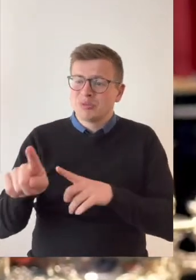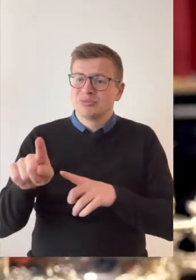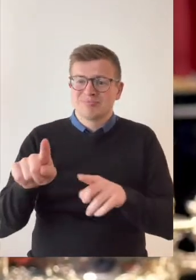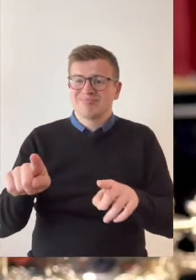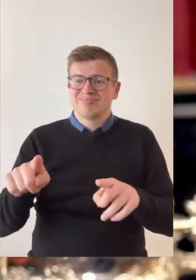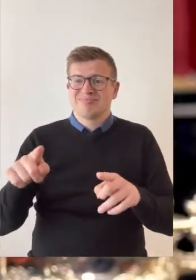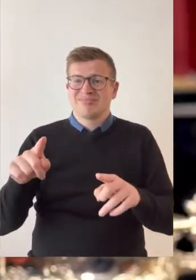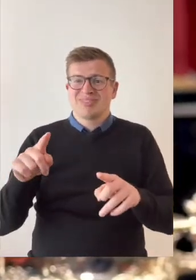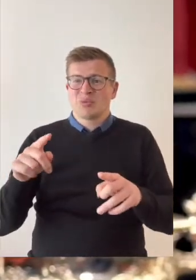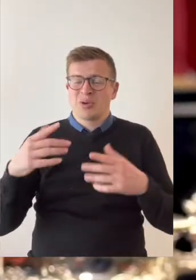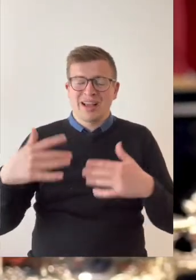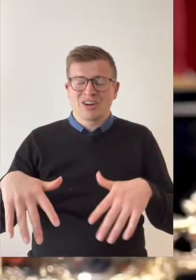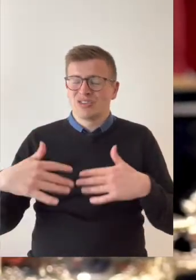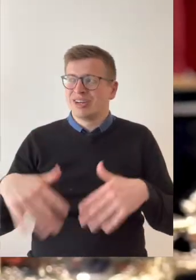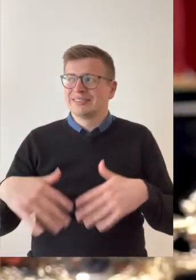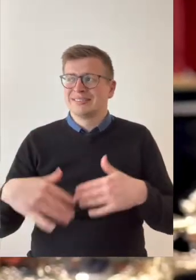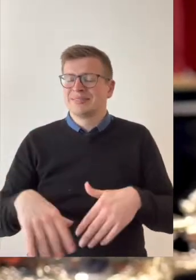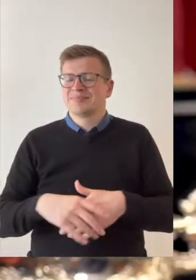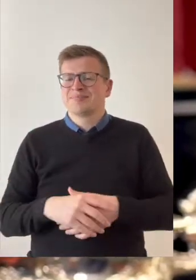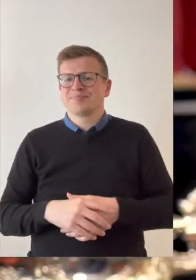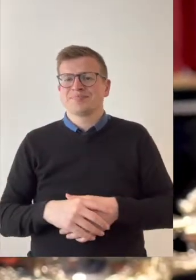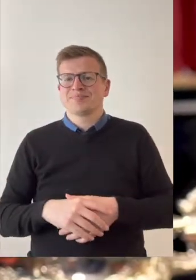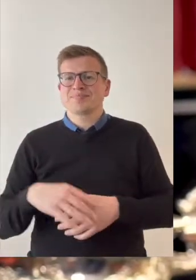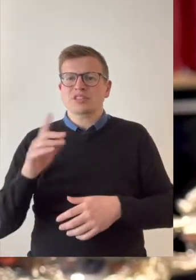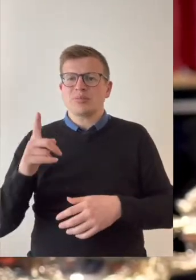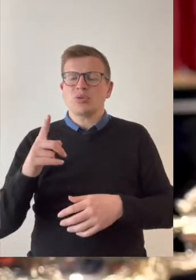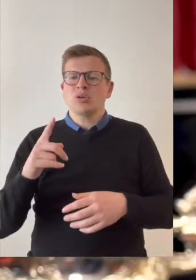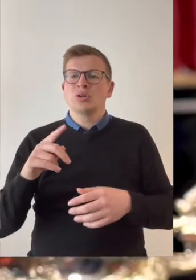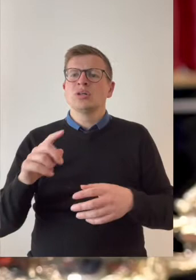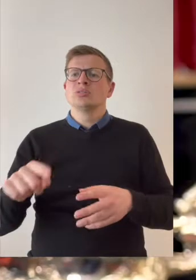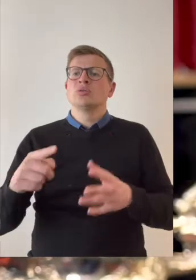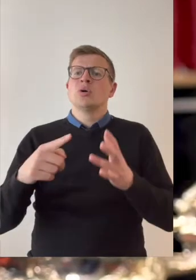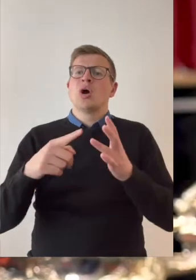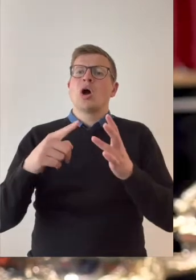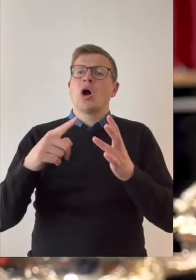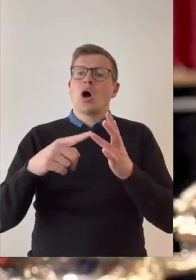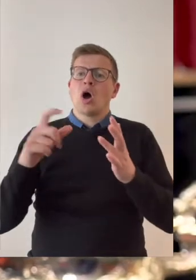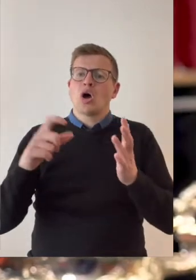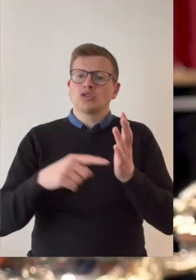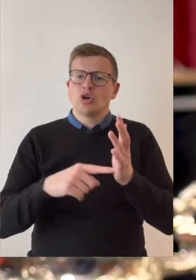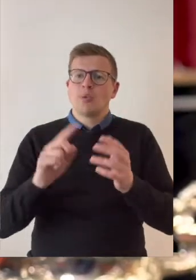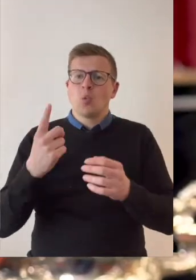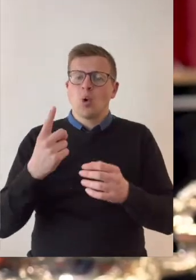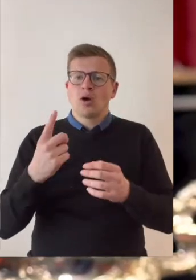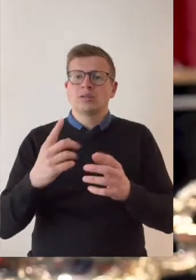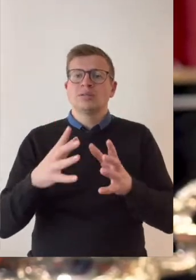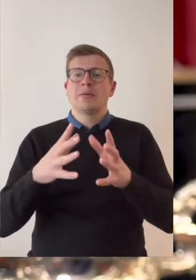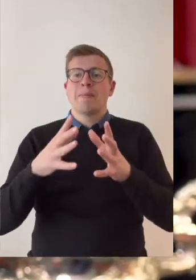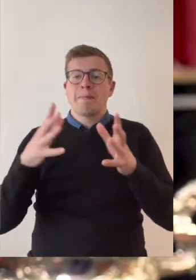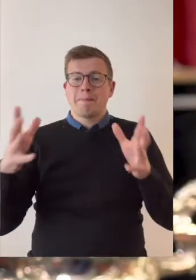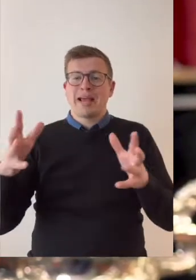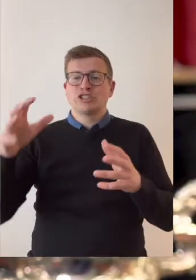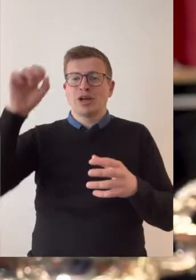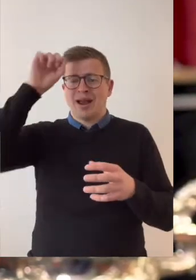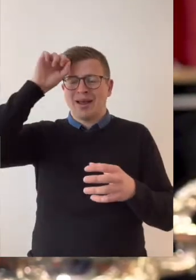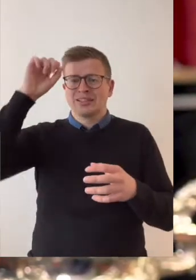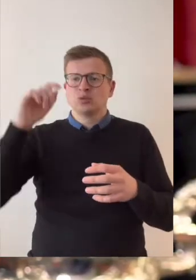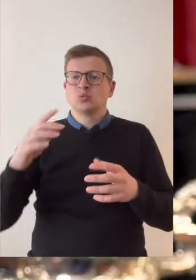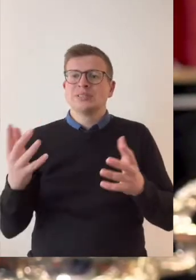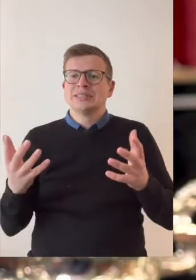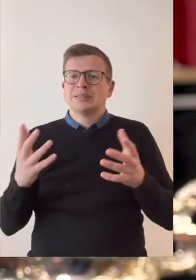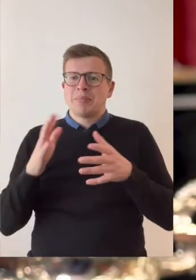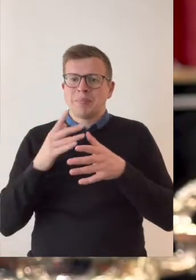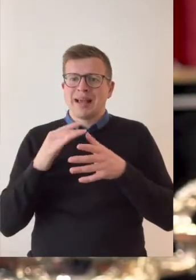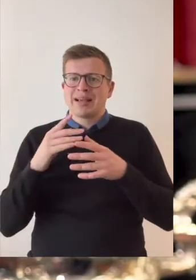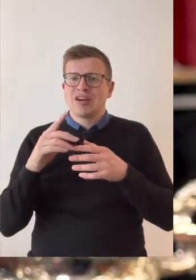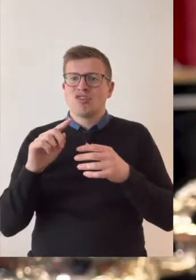mainly, you know, they were great. But coming to October, one major highlight was